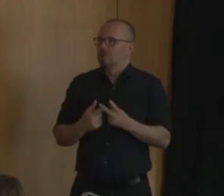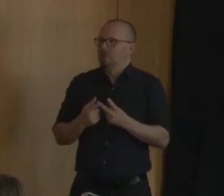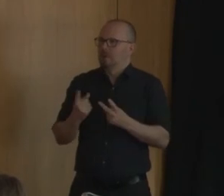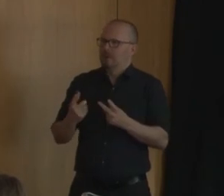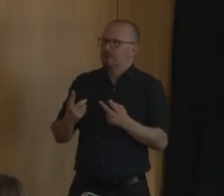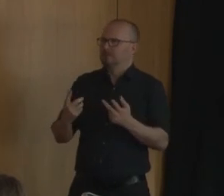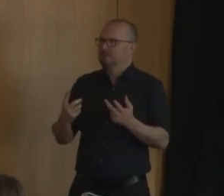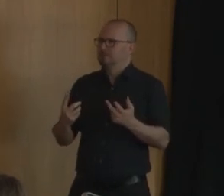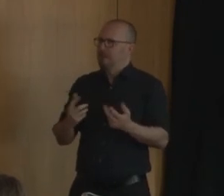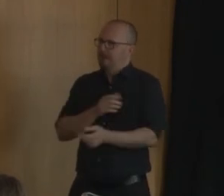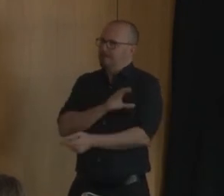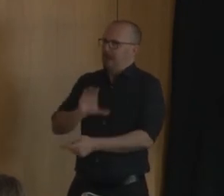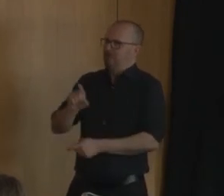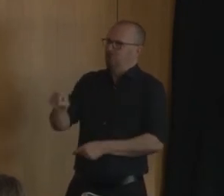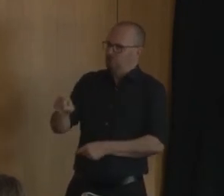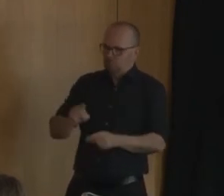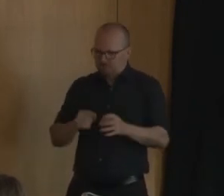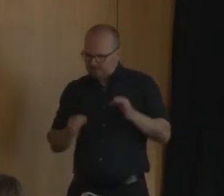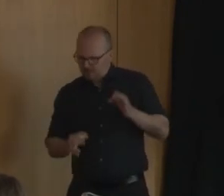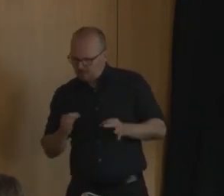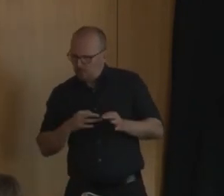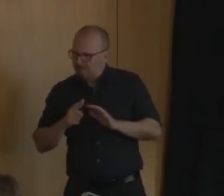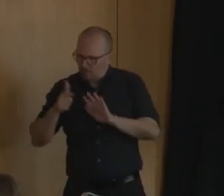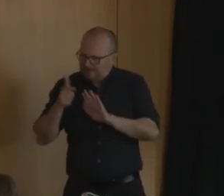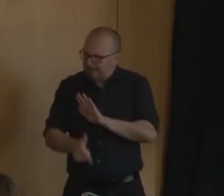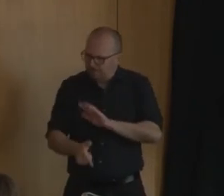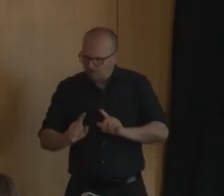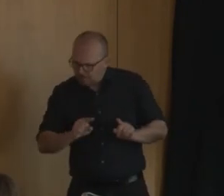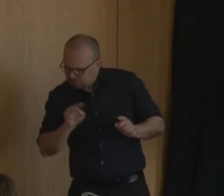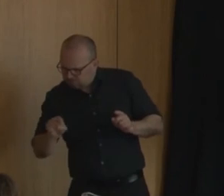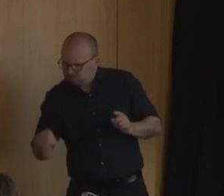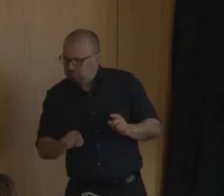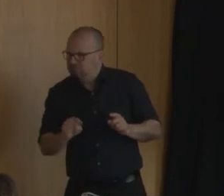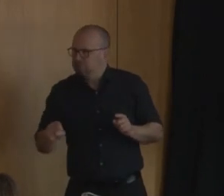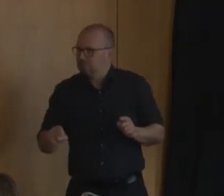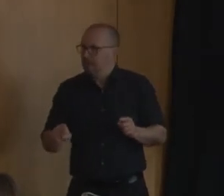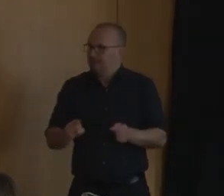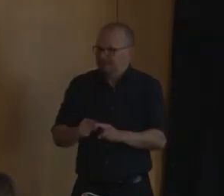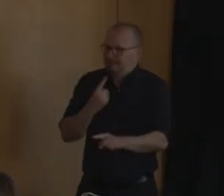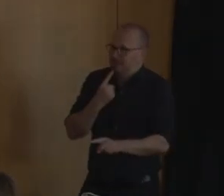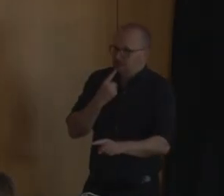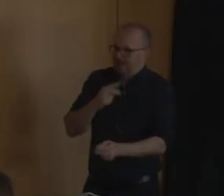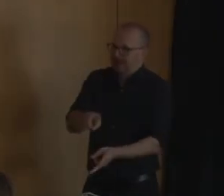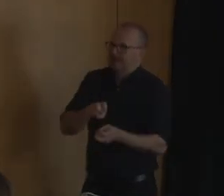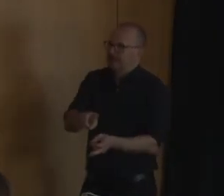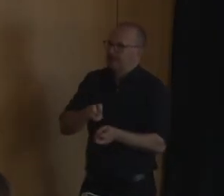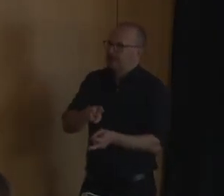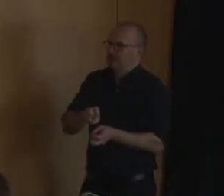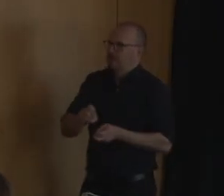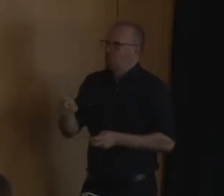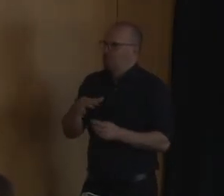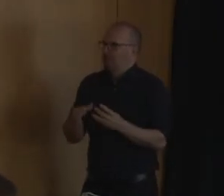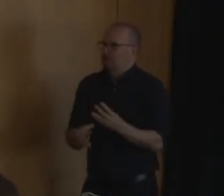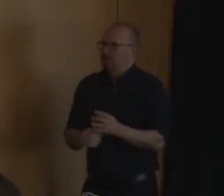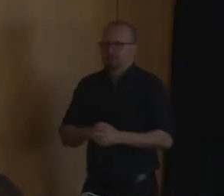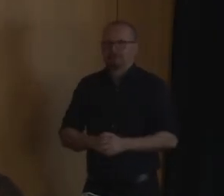about. And we can and do gather analytics on what you choose. Okay, the last principle. How's my time,